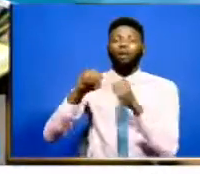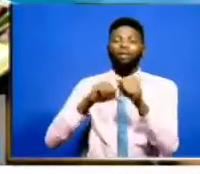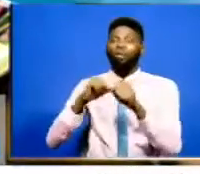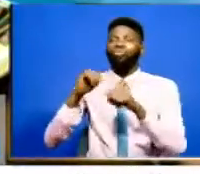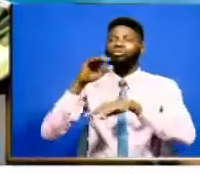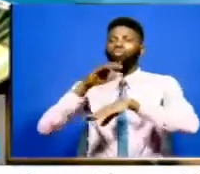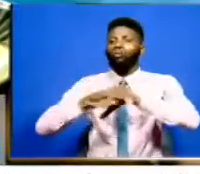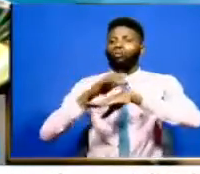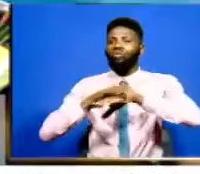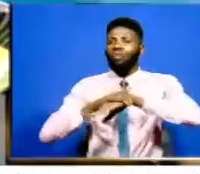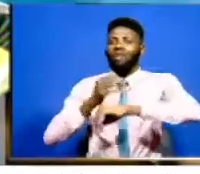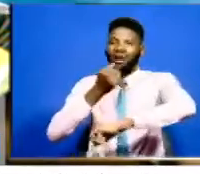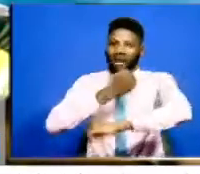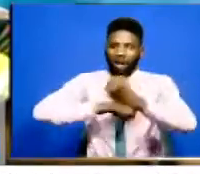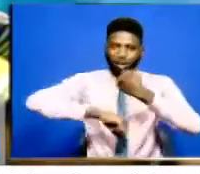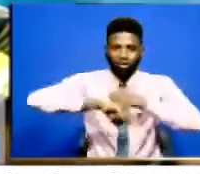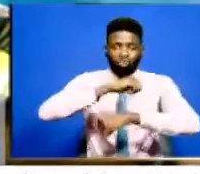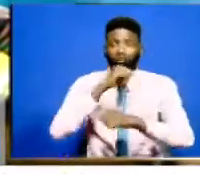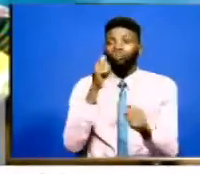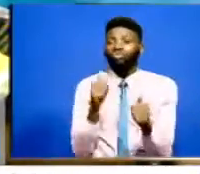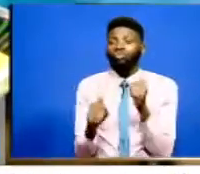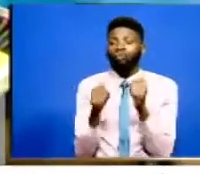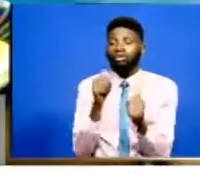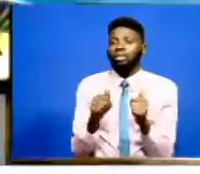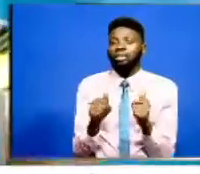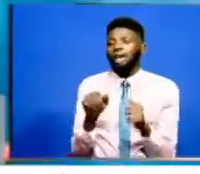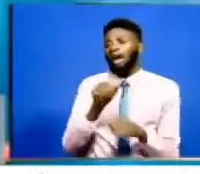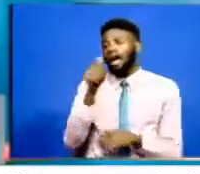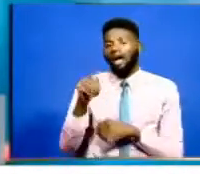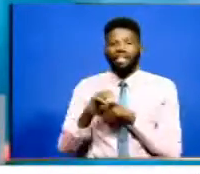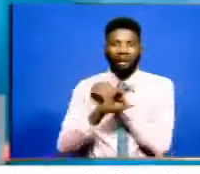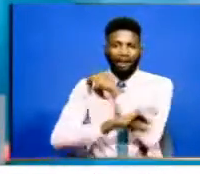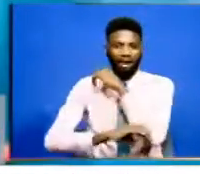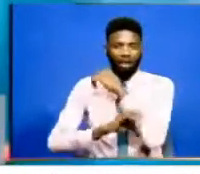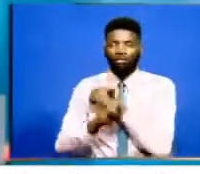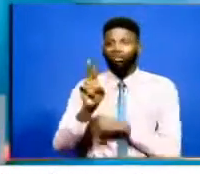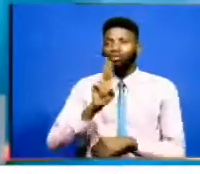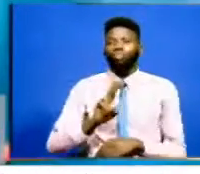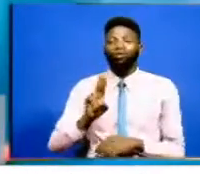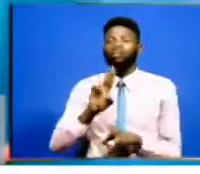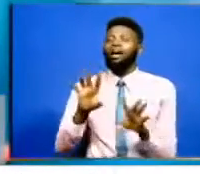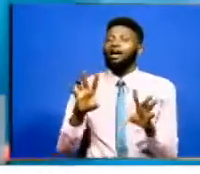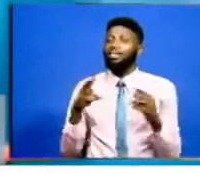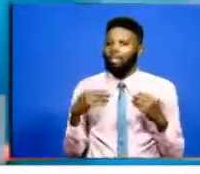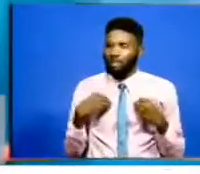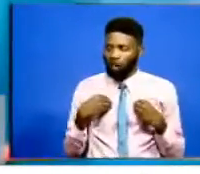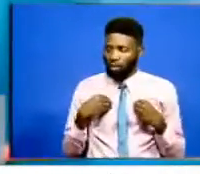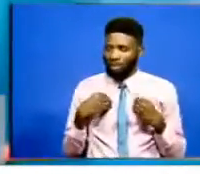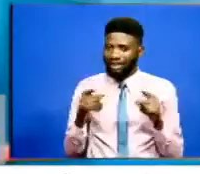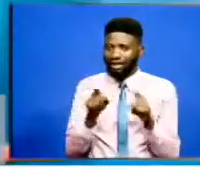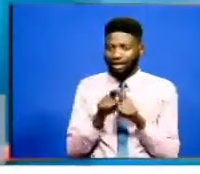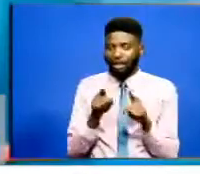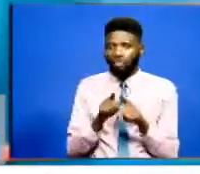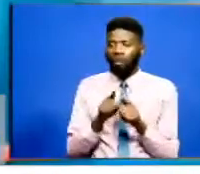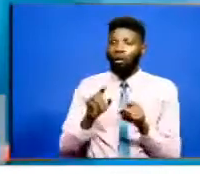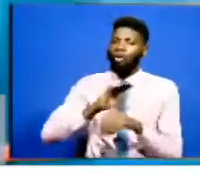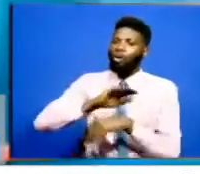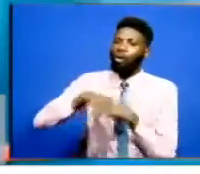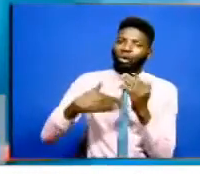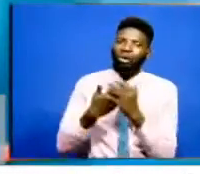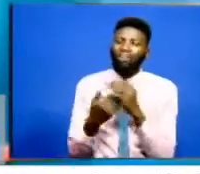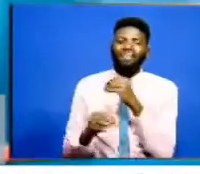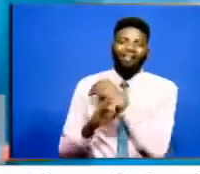good practices that have been really adopted in some countries, and also for other countries that are